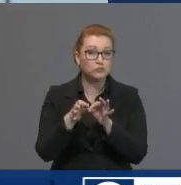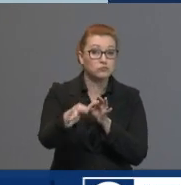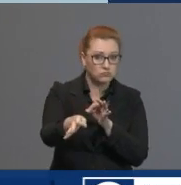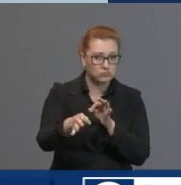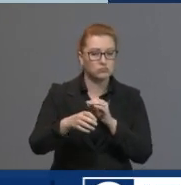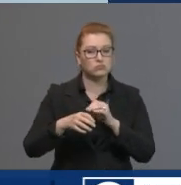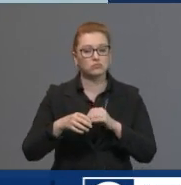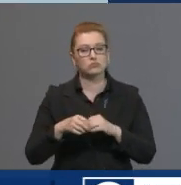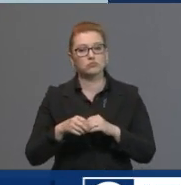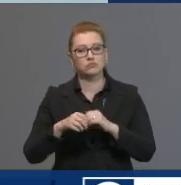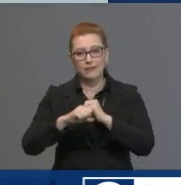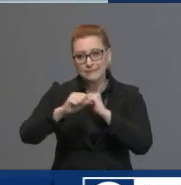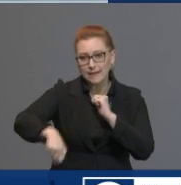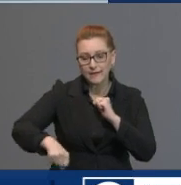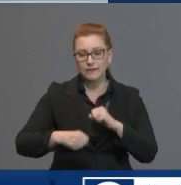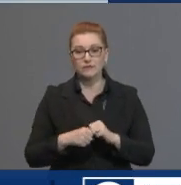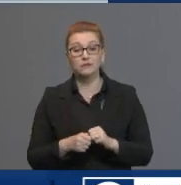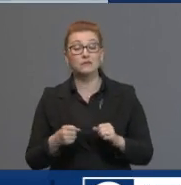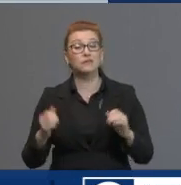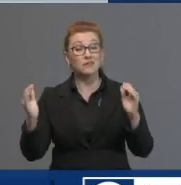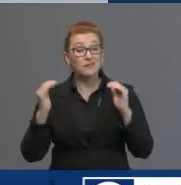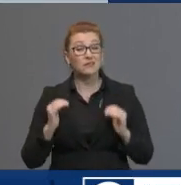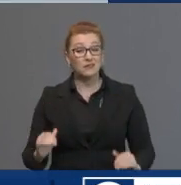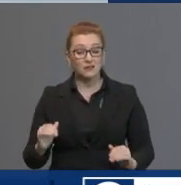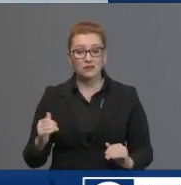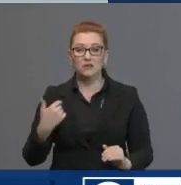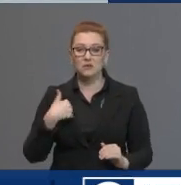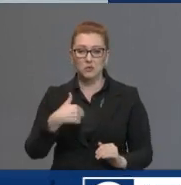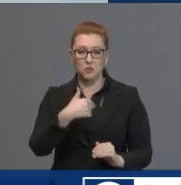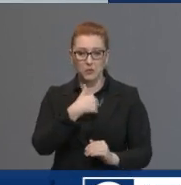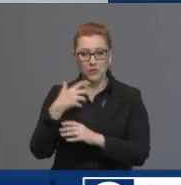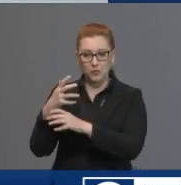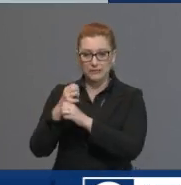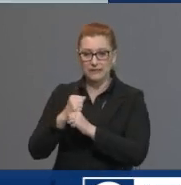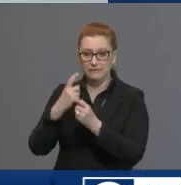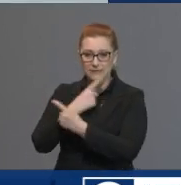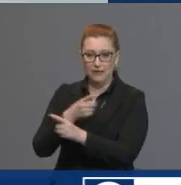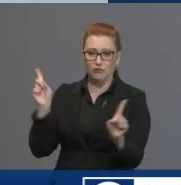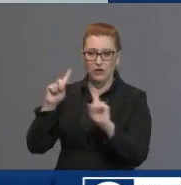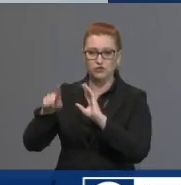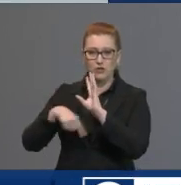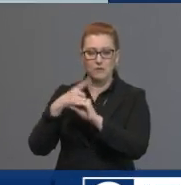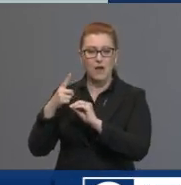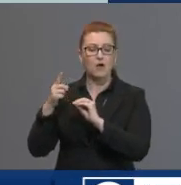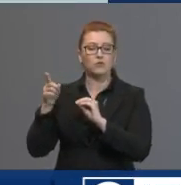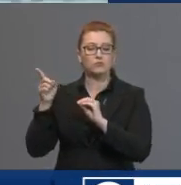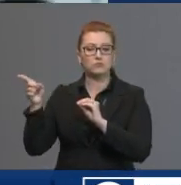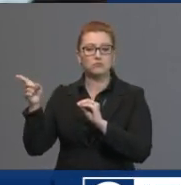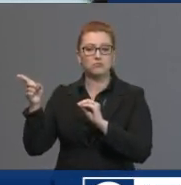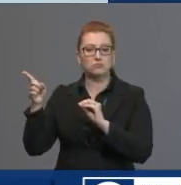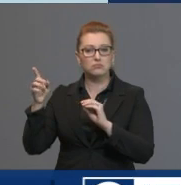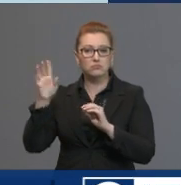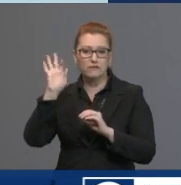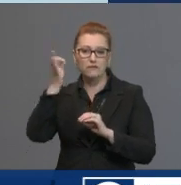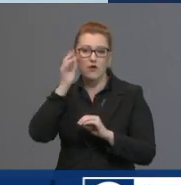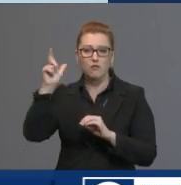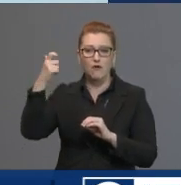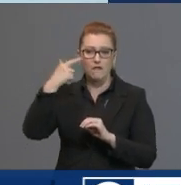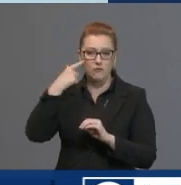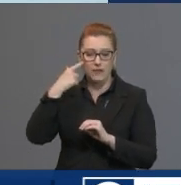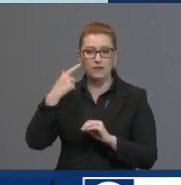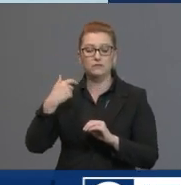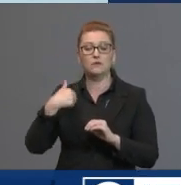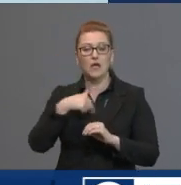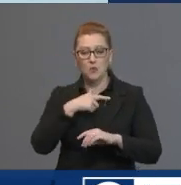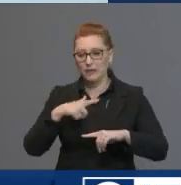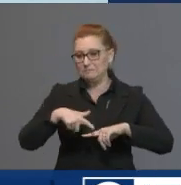received major disaster declaration from Washington, D.C., and we halted evictions for small businesses and